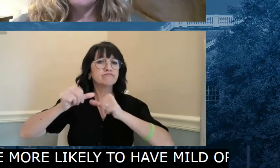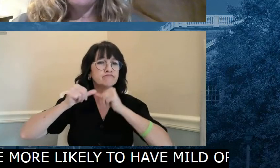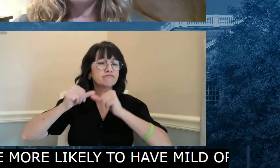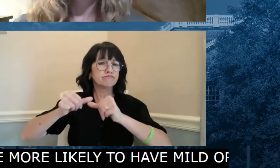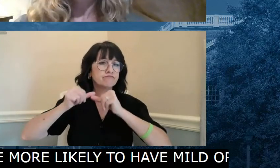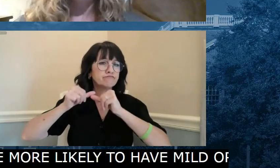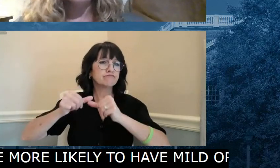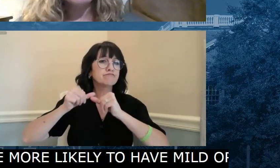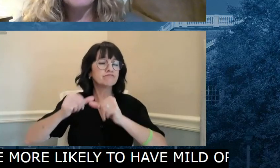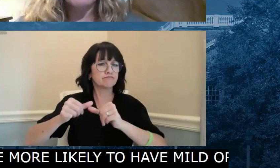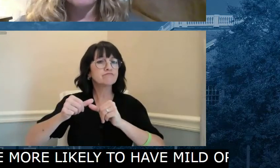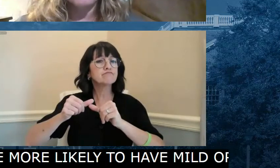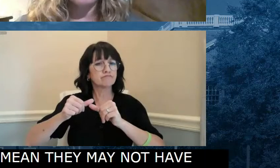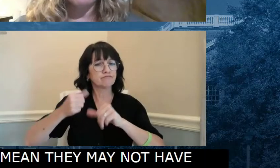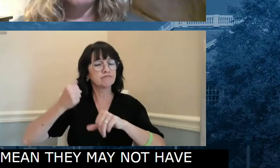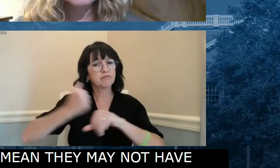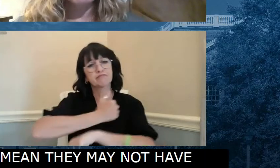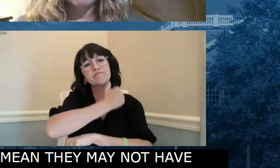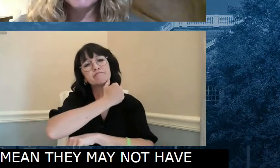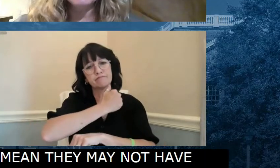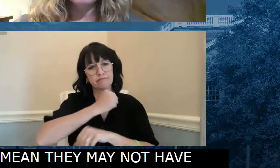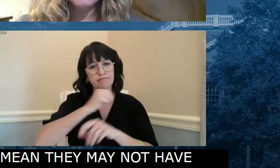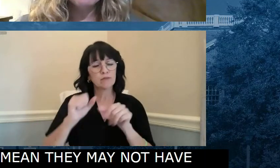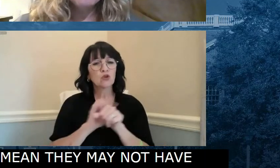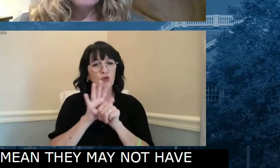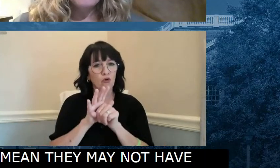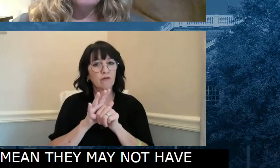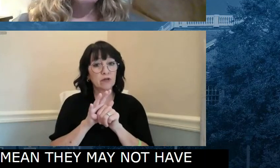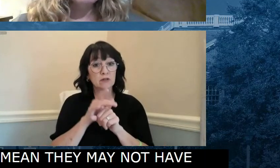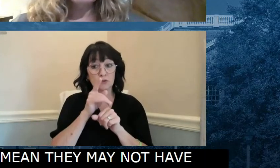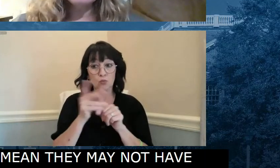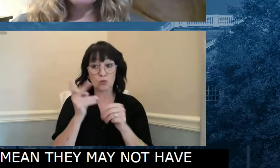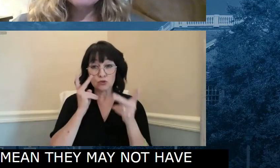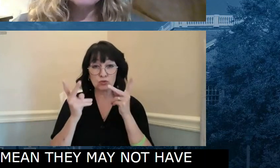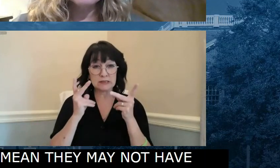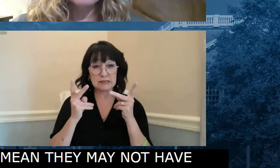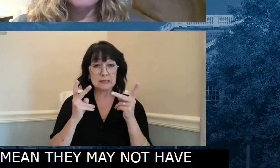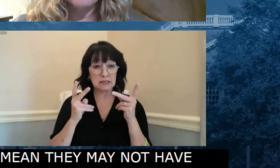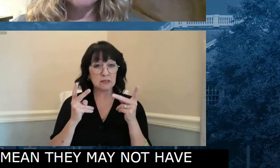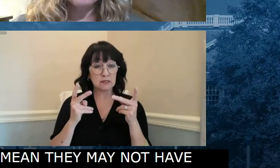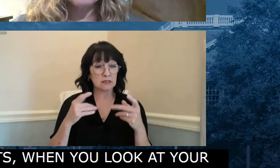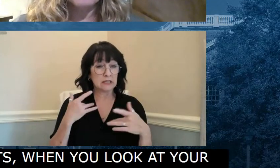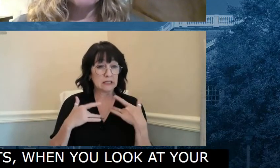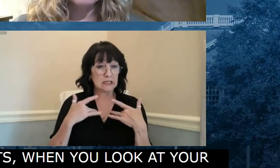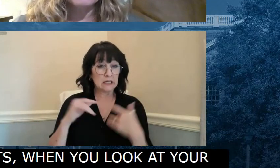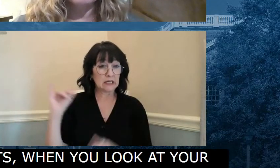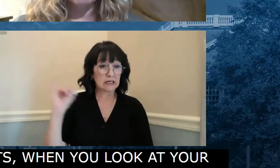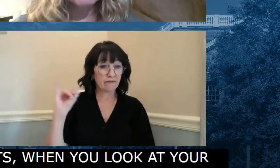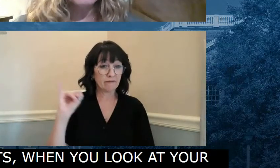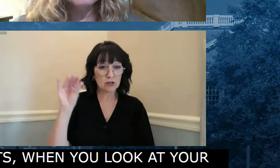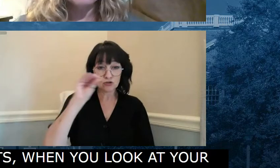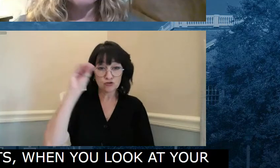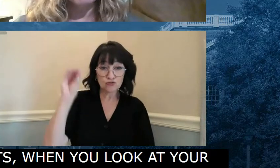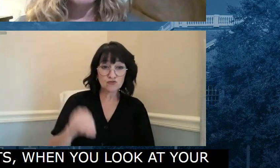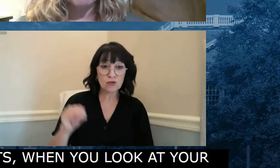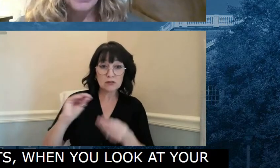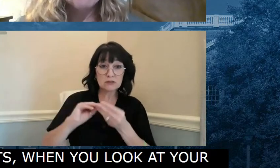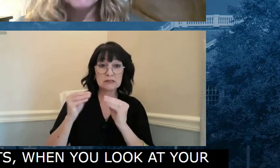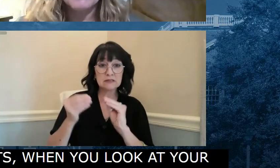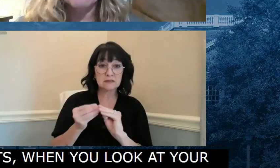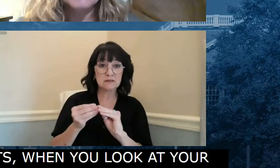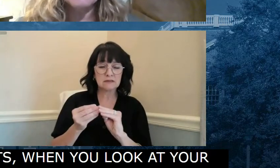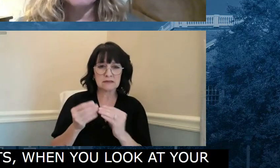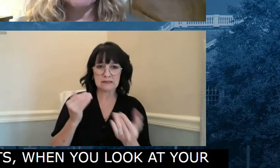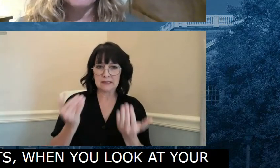effects. When you look at our infection rates now, you see that that we're seeing really more